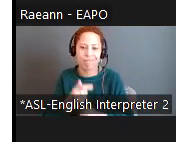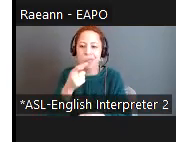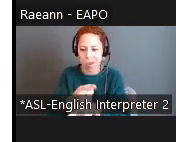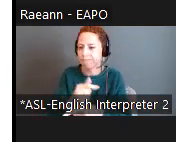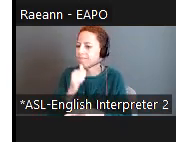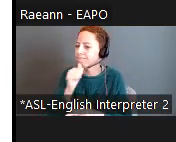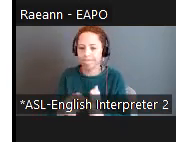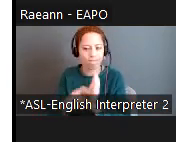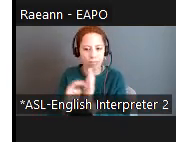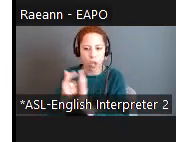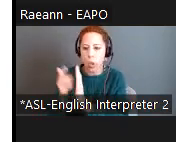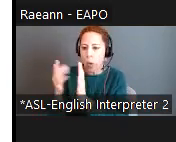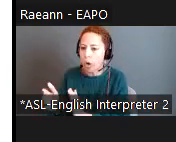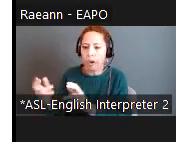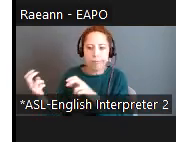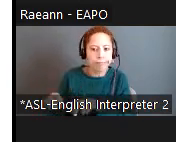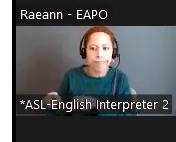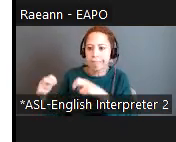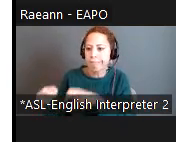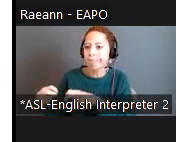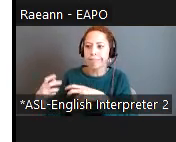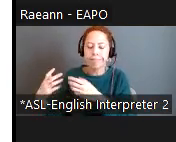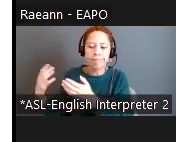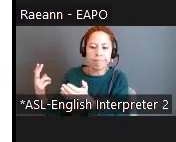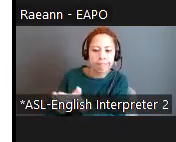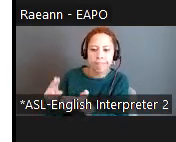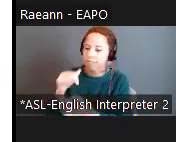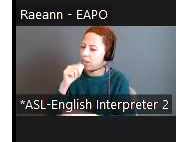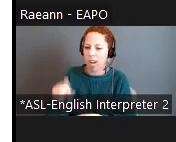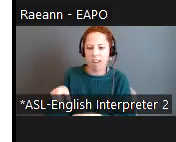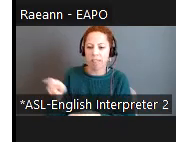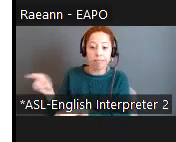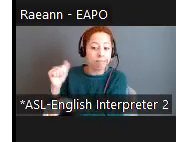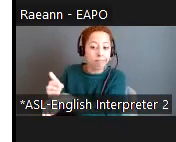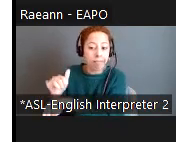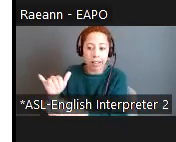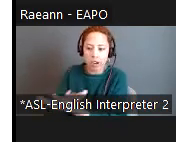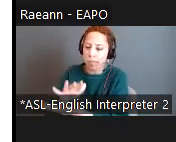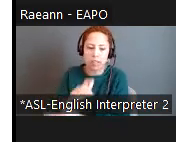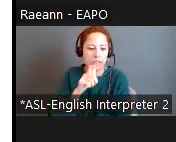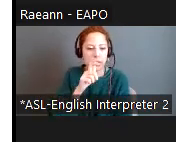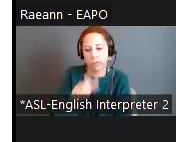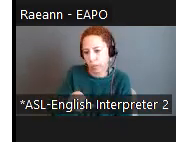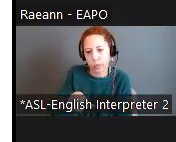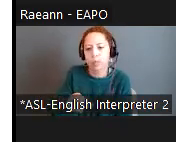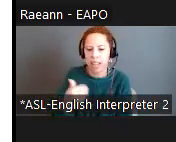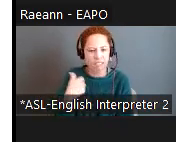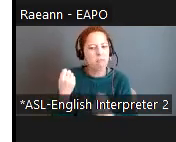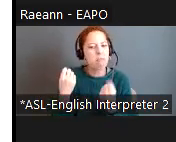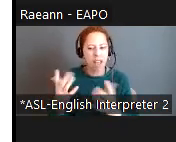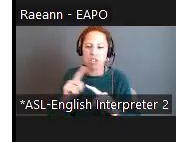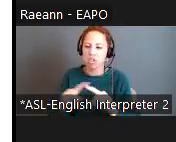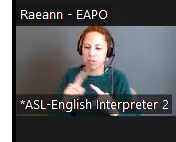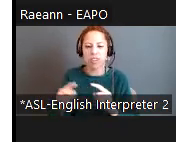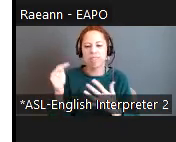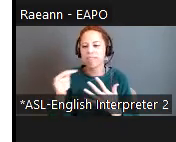do not need a lawyer. You don't need me to make this document for you. There are lots of ways to make them. We're going to go into one of those